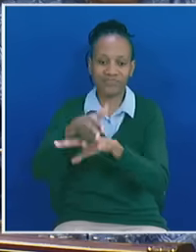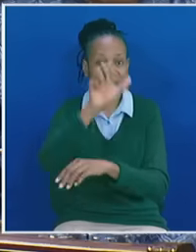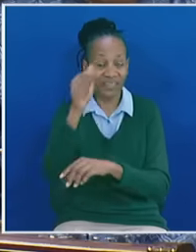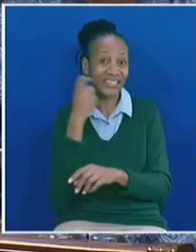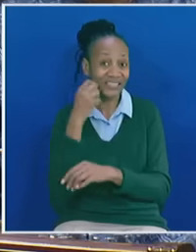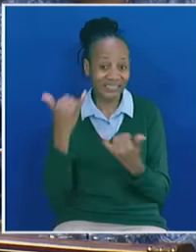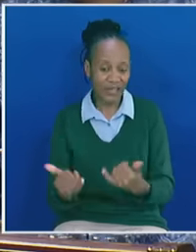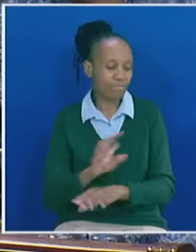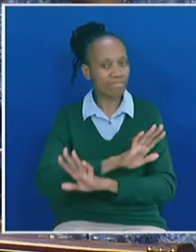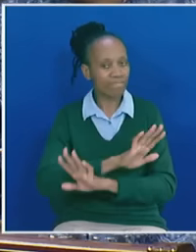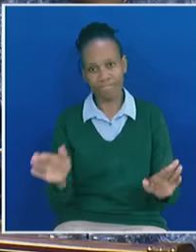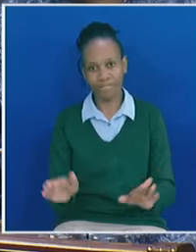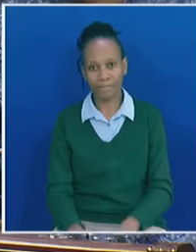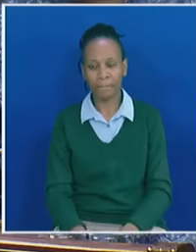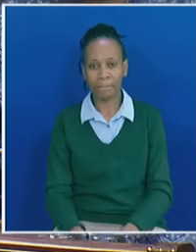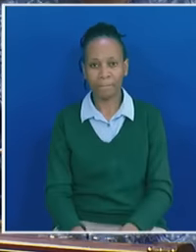needs serious